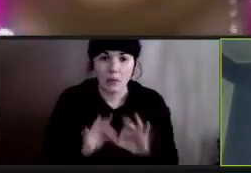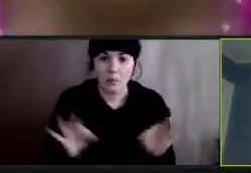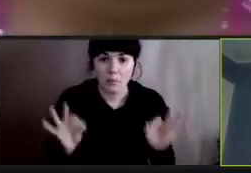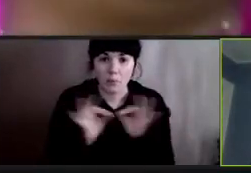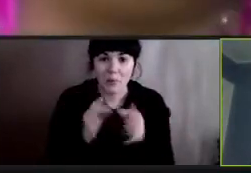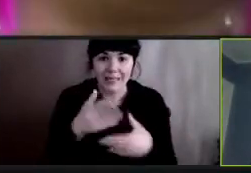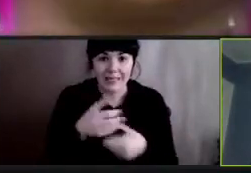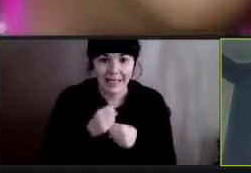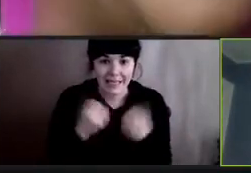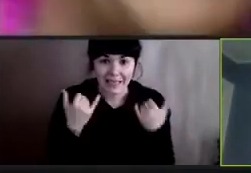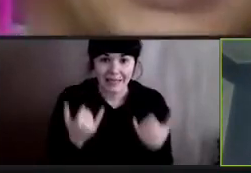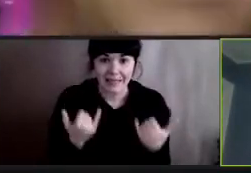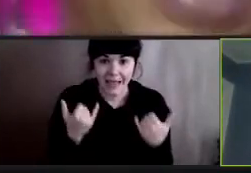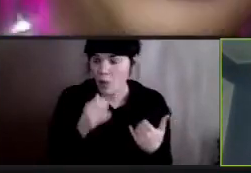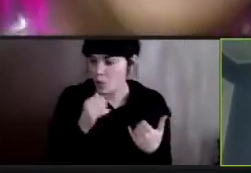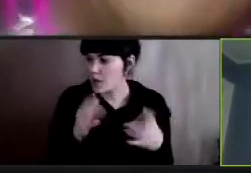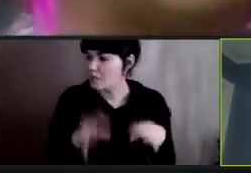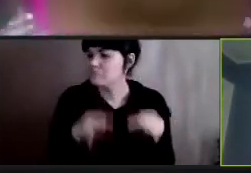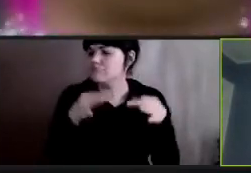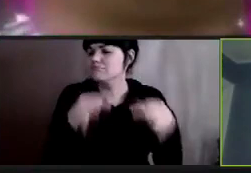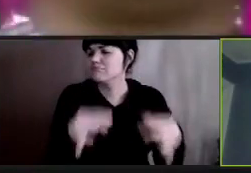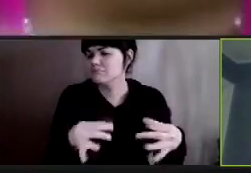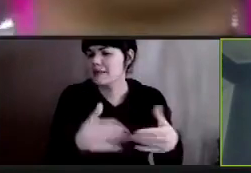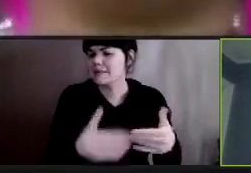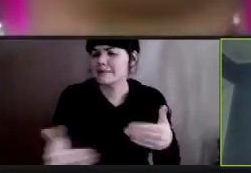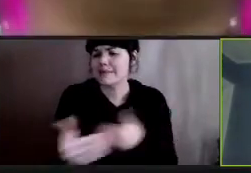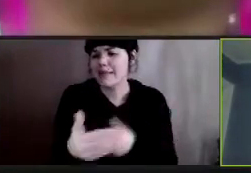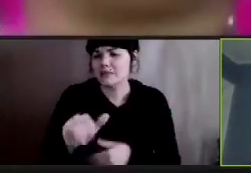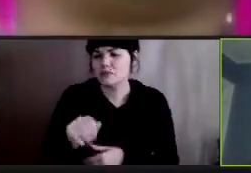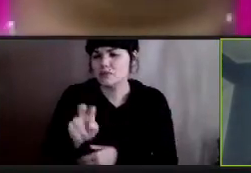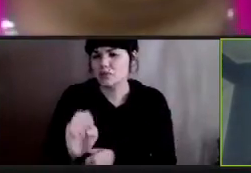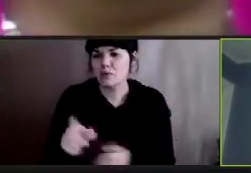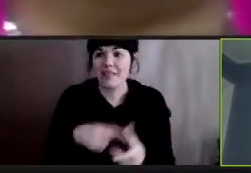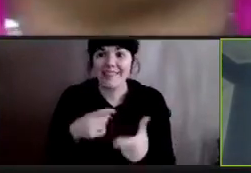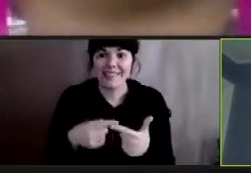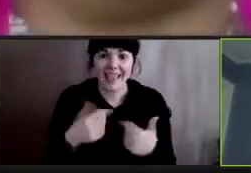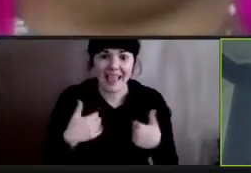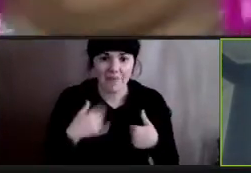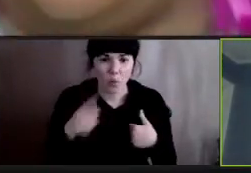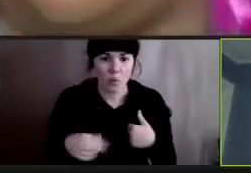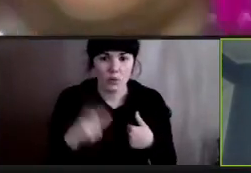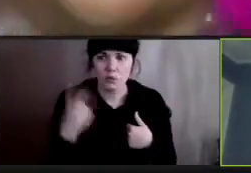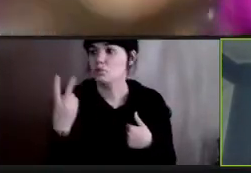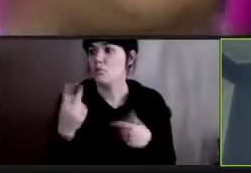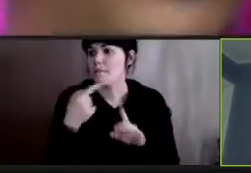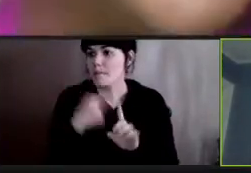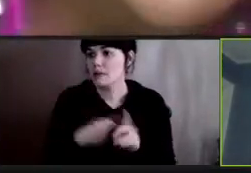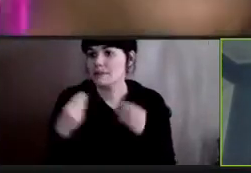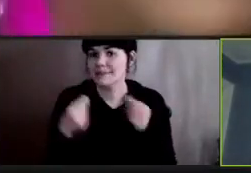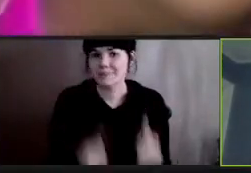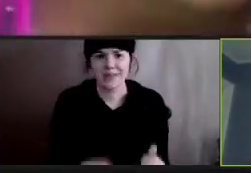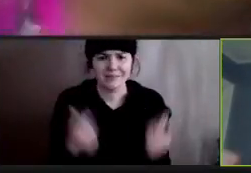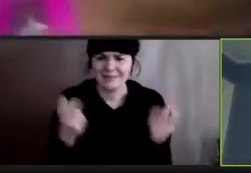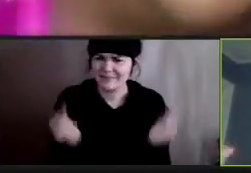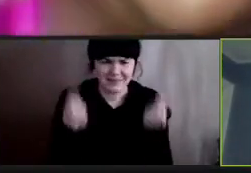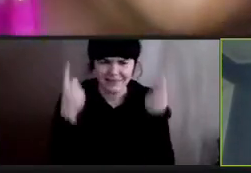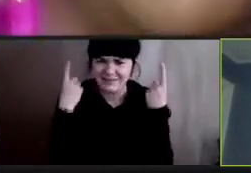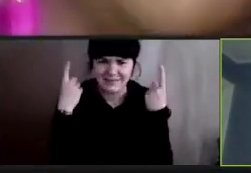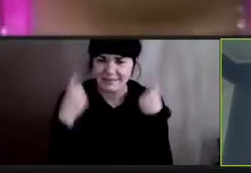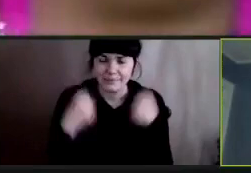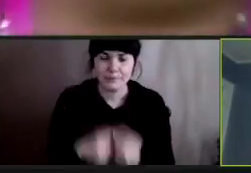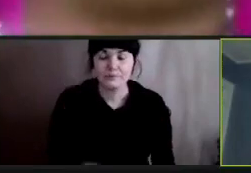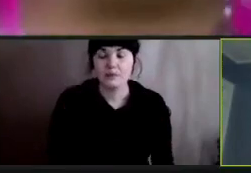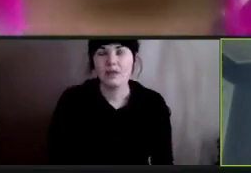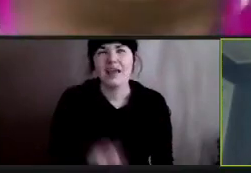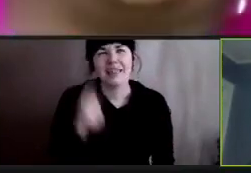until next June sometime and have to spend it in 2 months. It doesn't make sense. So yeah, it's 14 to 18